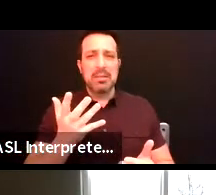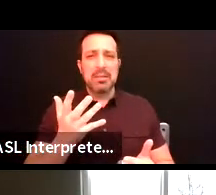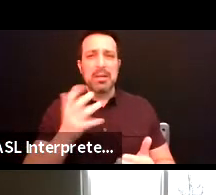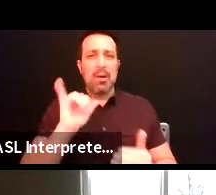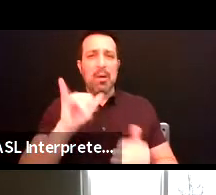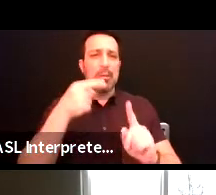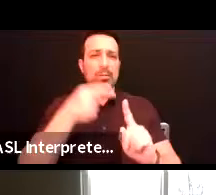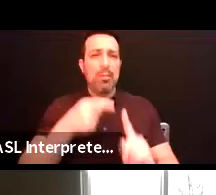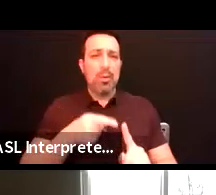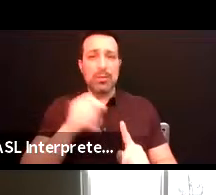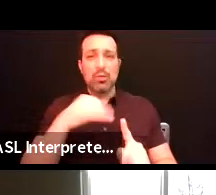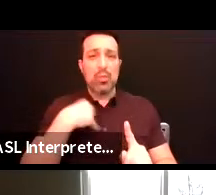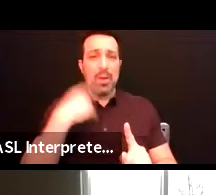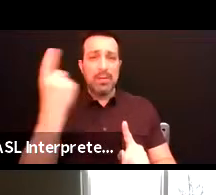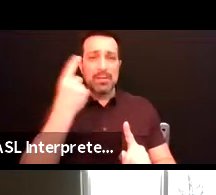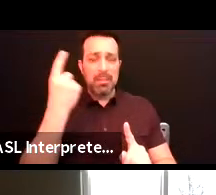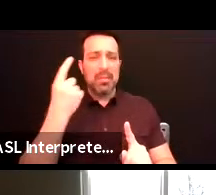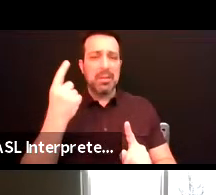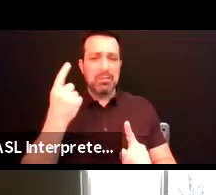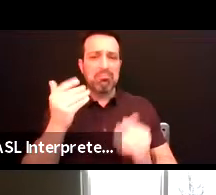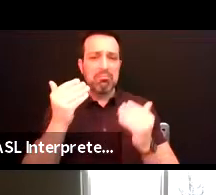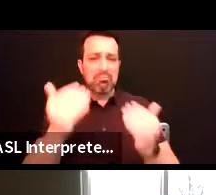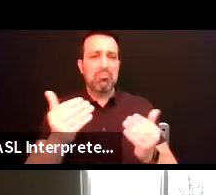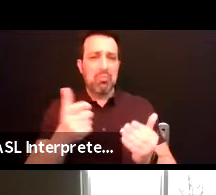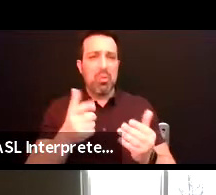point. So if you have something, please just